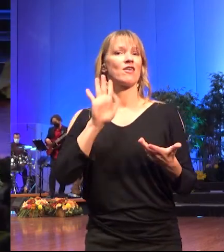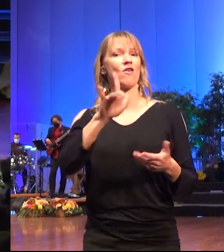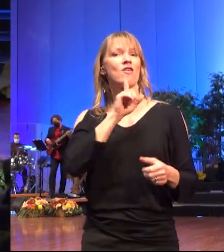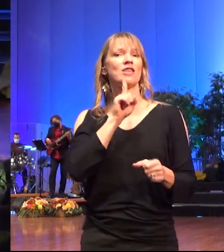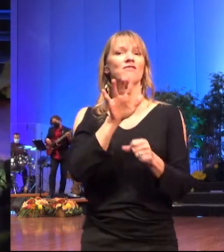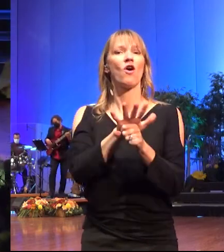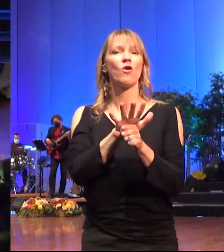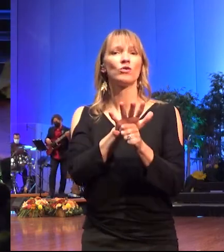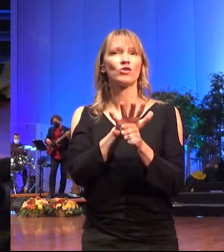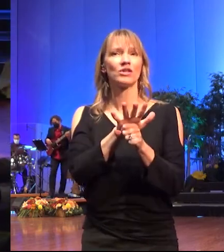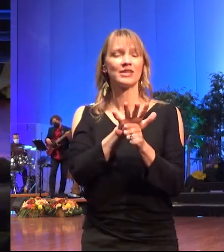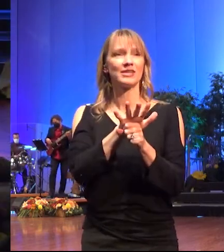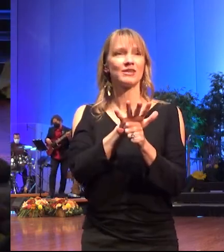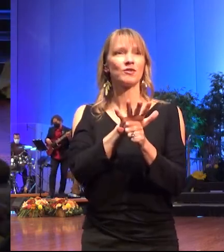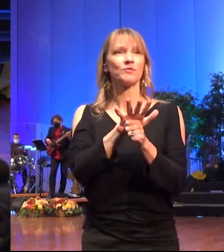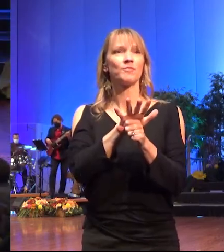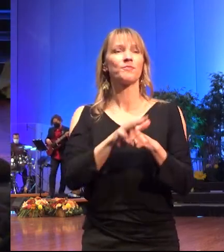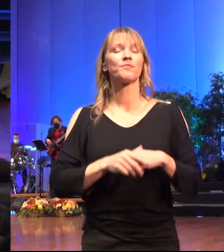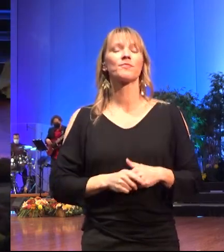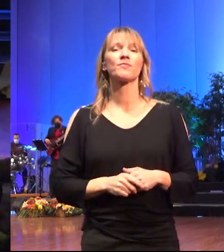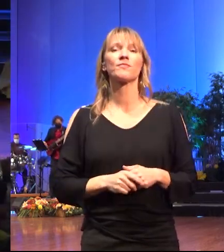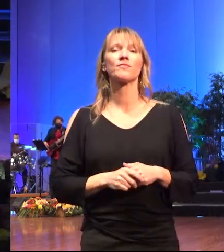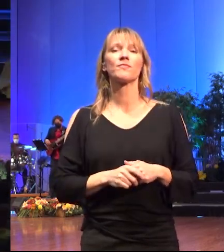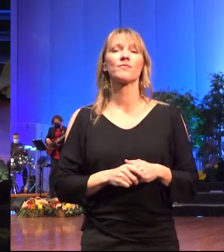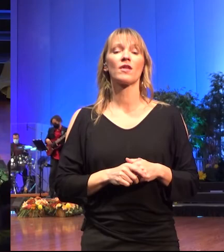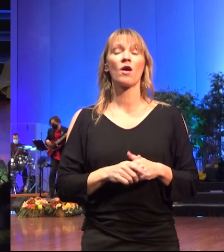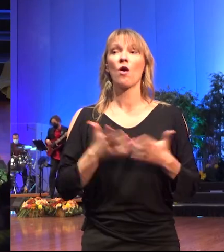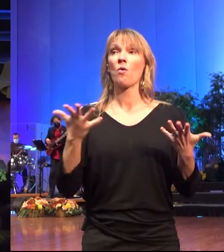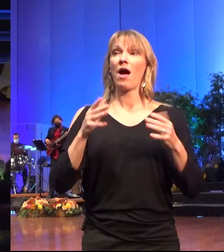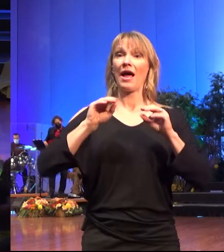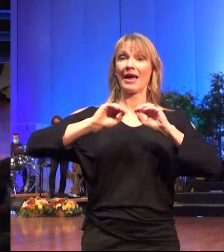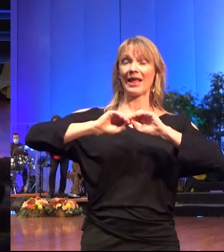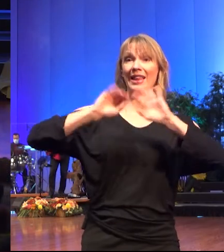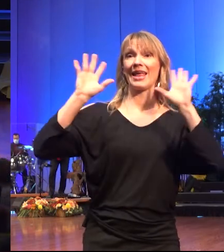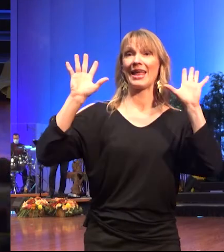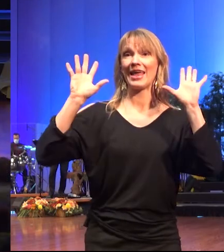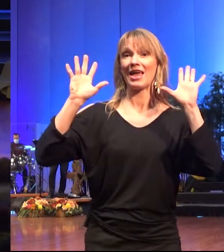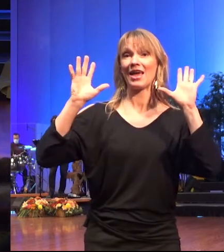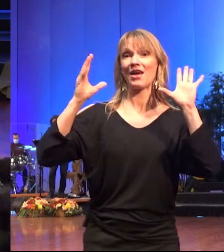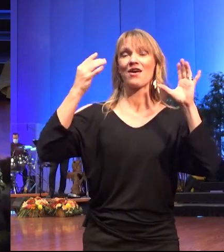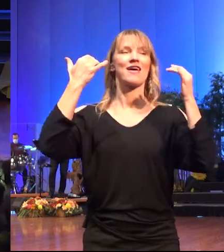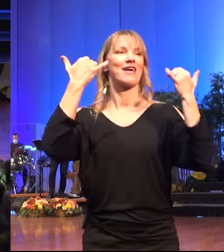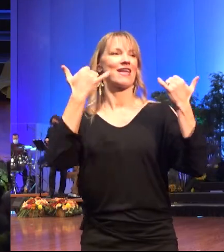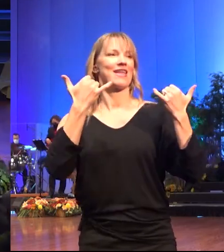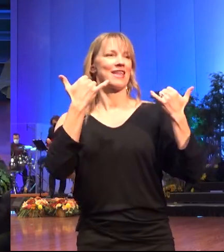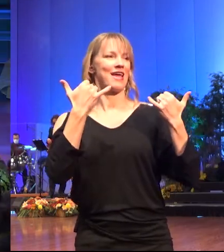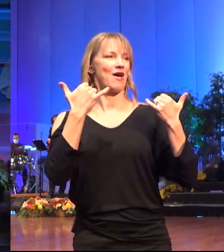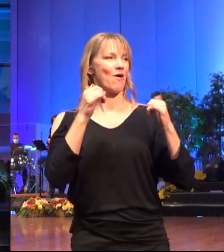Is that